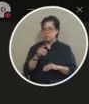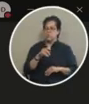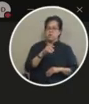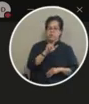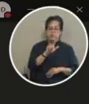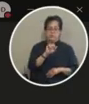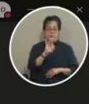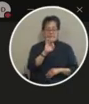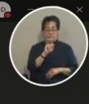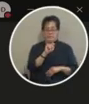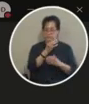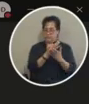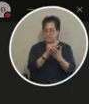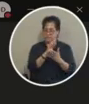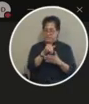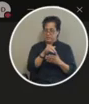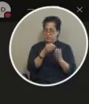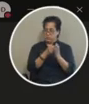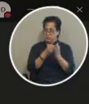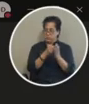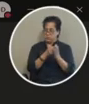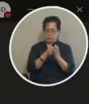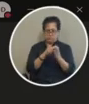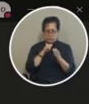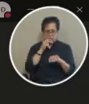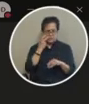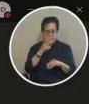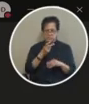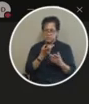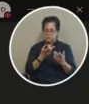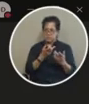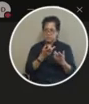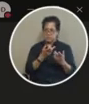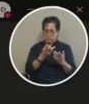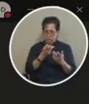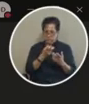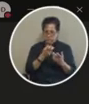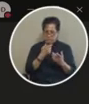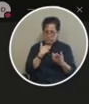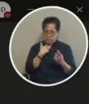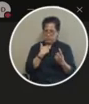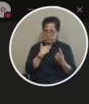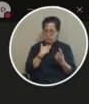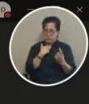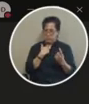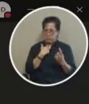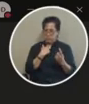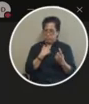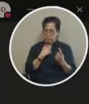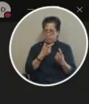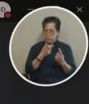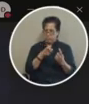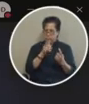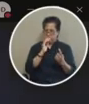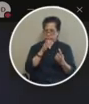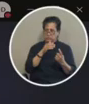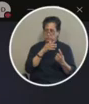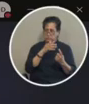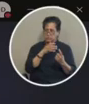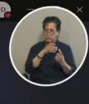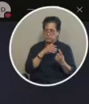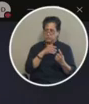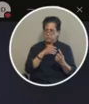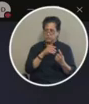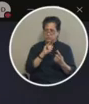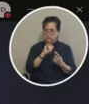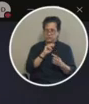LIFT fund, the funding source, I didn't see it. Is there one? It will be